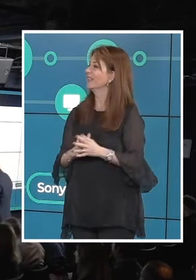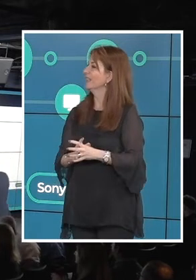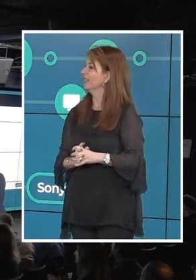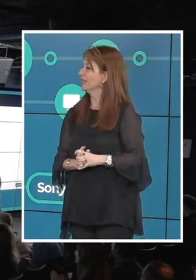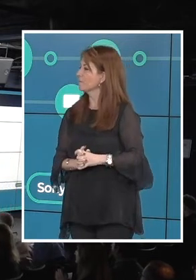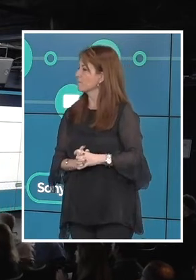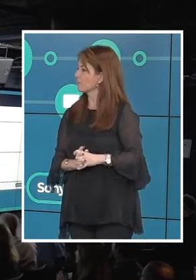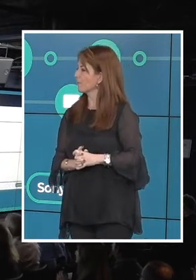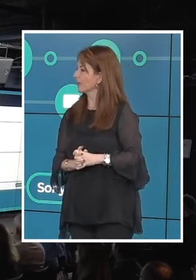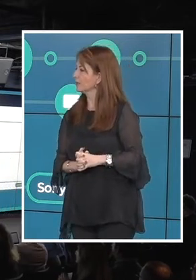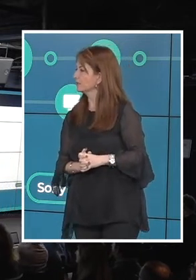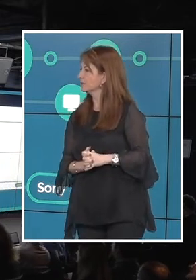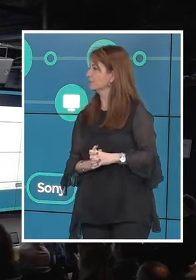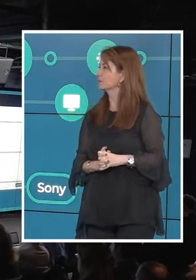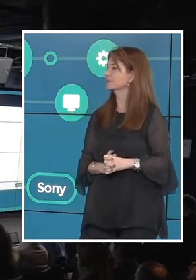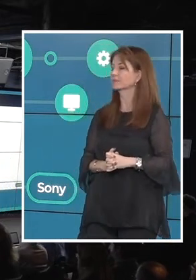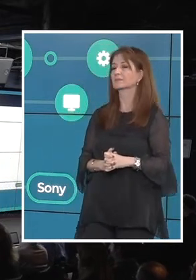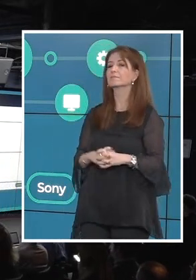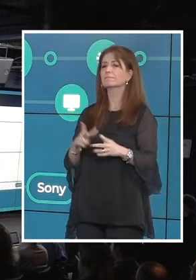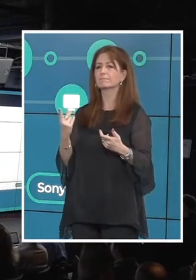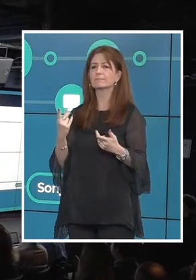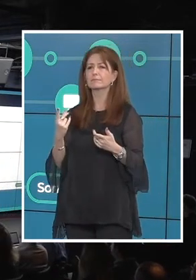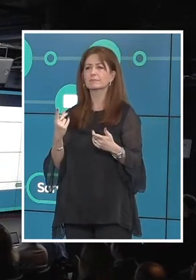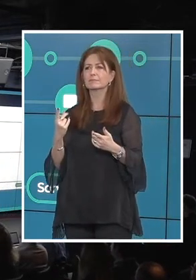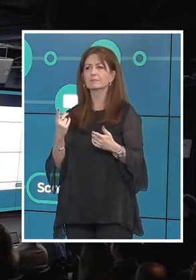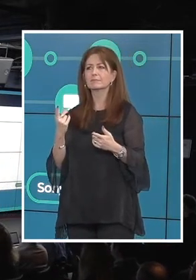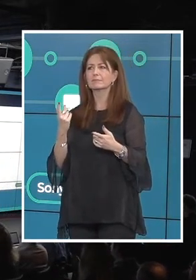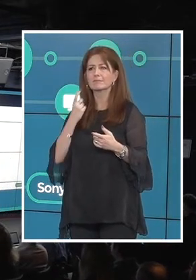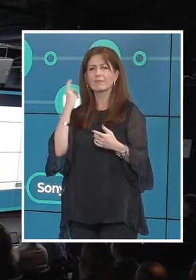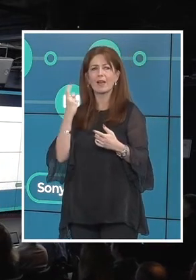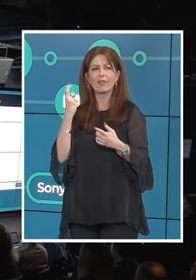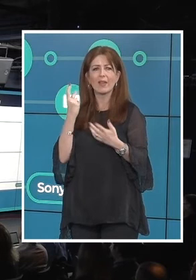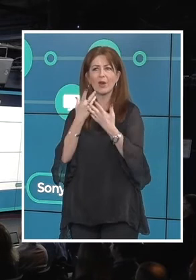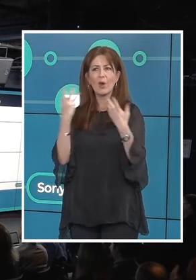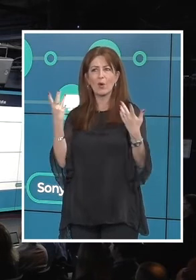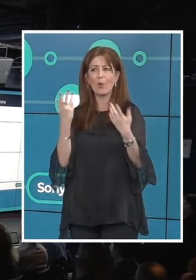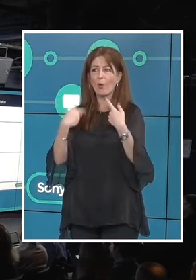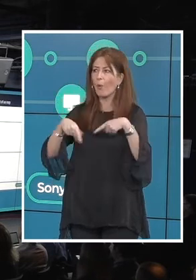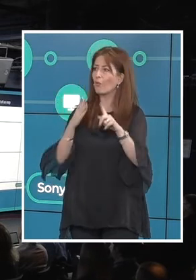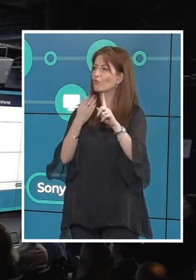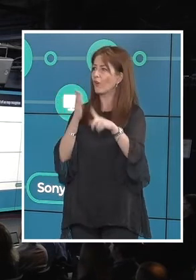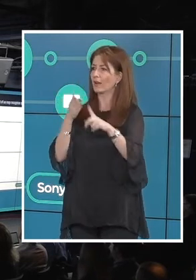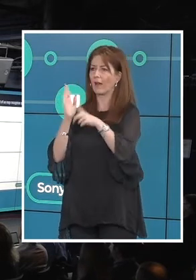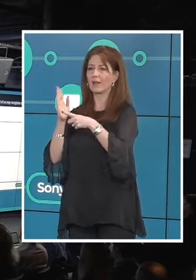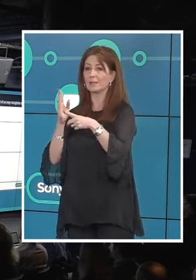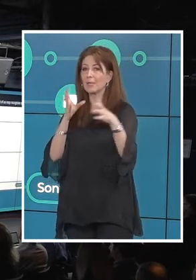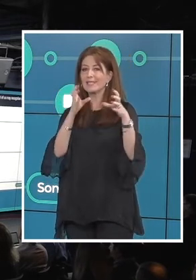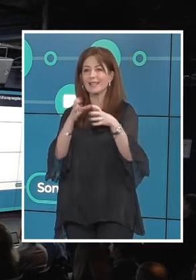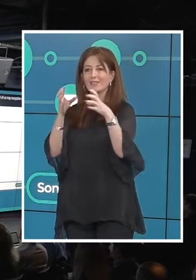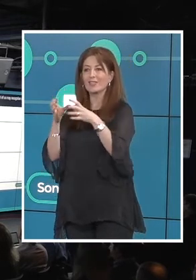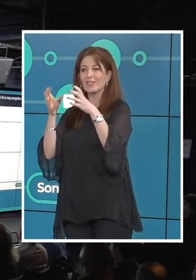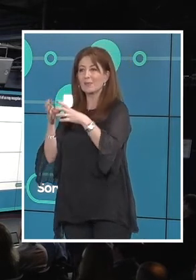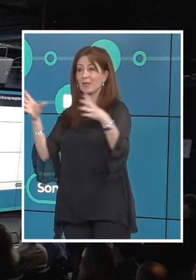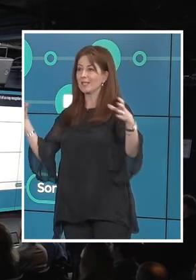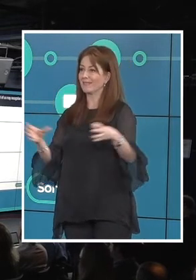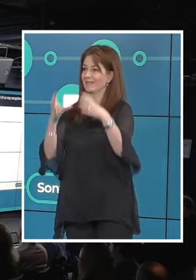So I'm going to come up here. So it strikes me that a lot of us might have recognized some of those things in pieces, but what a brilliant way of putting it together. I love that idea of showing people when they